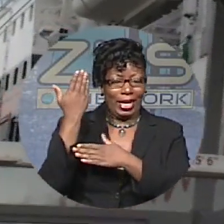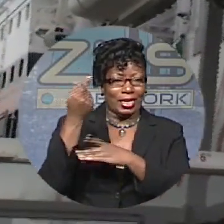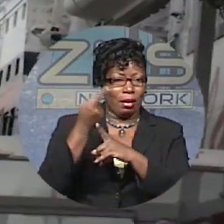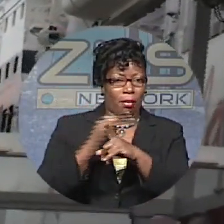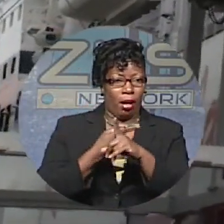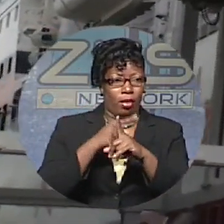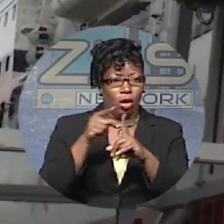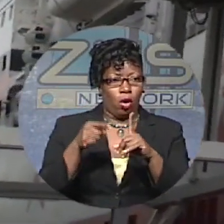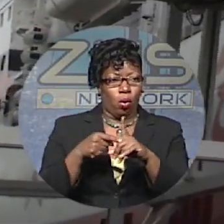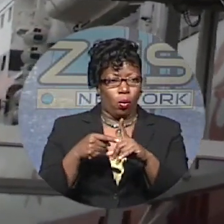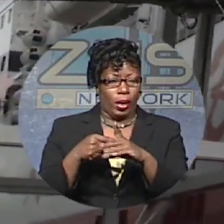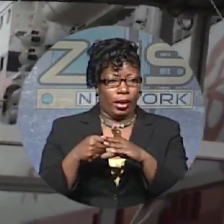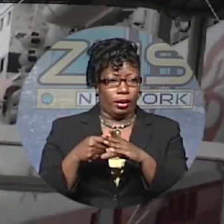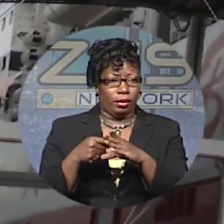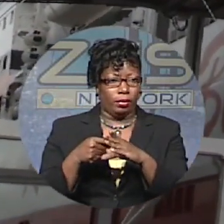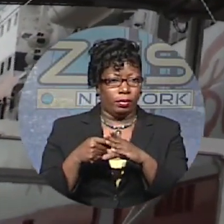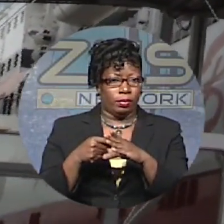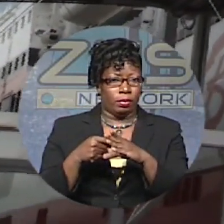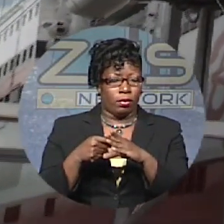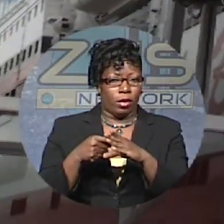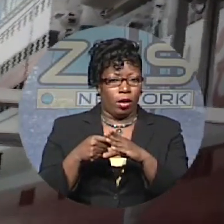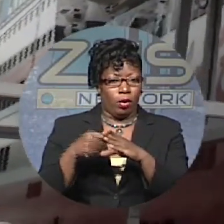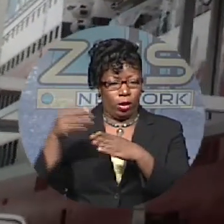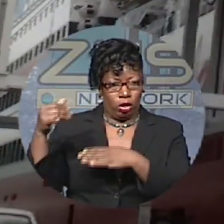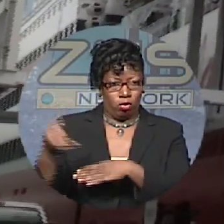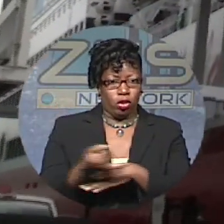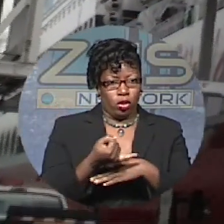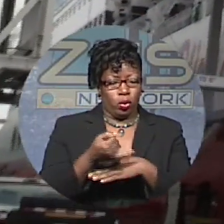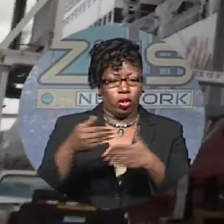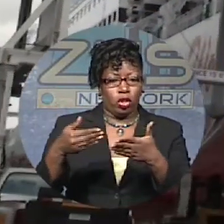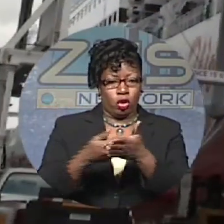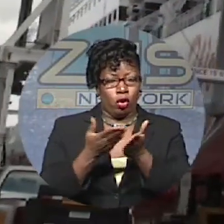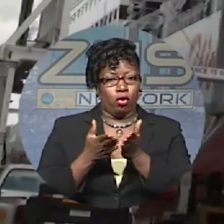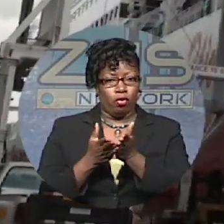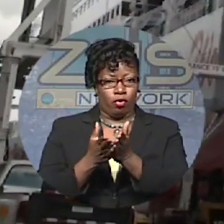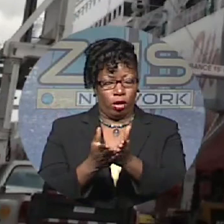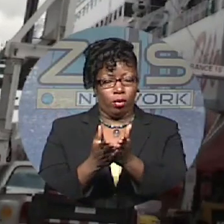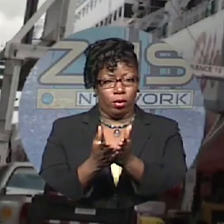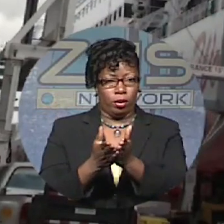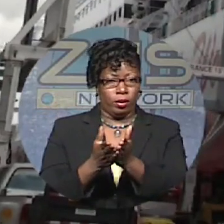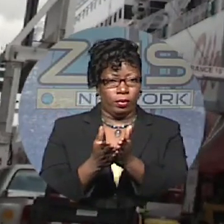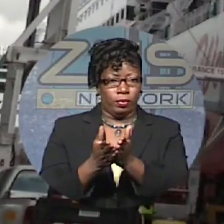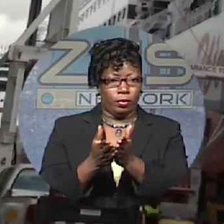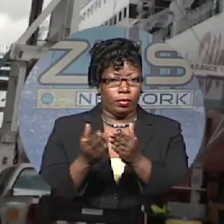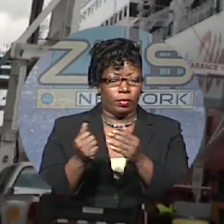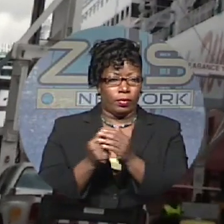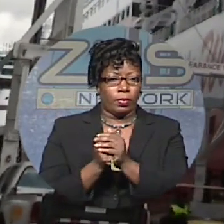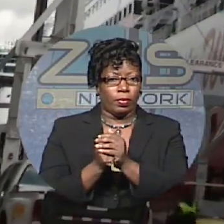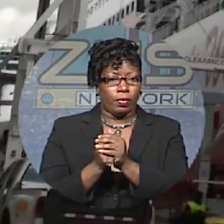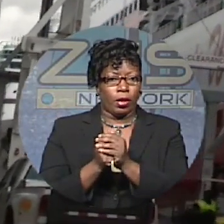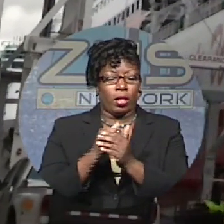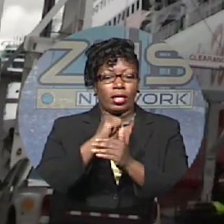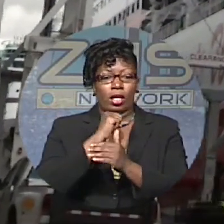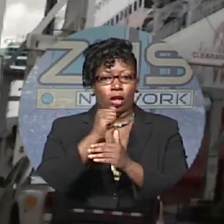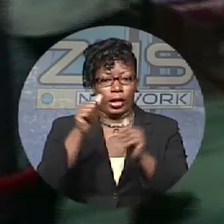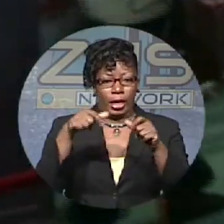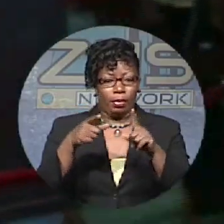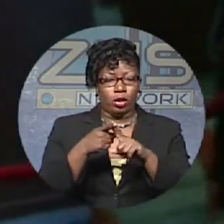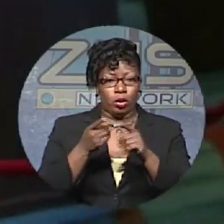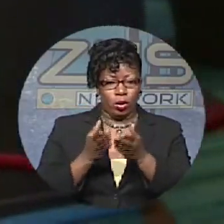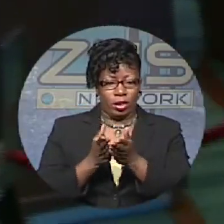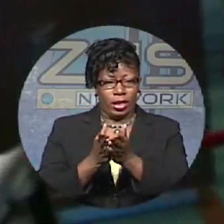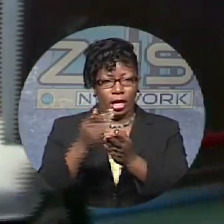when Genting debuted its new ferry following its takeover of the former Bimini Bay Resort, but was unable to sail due to